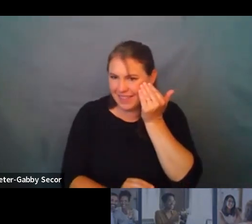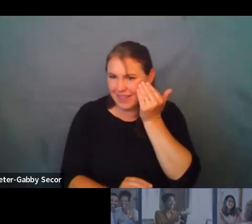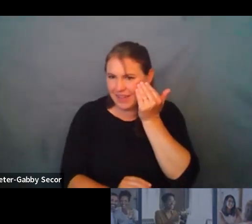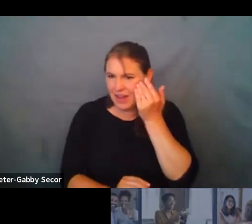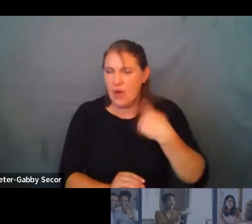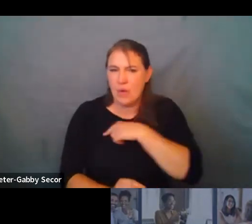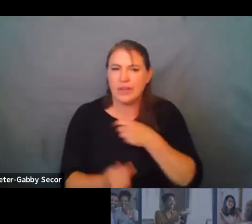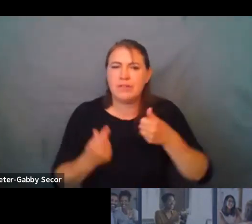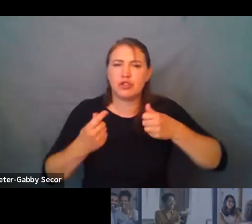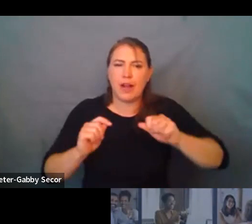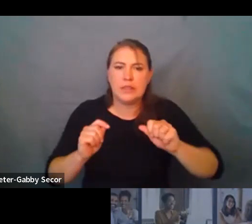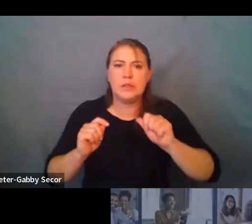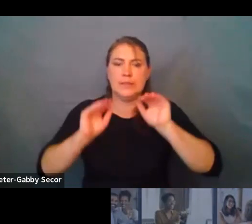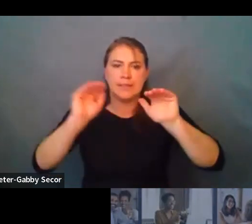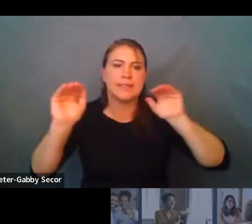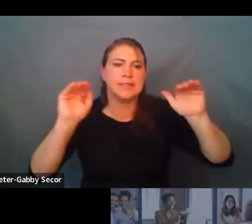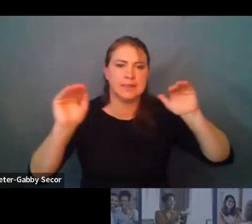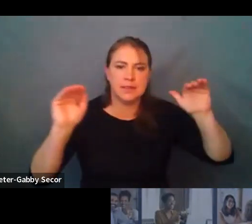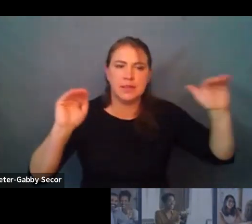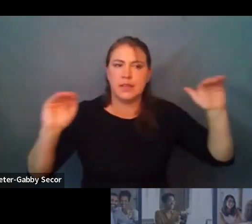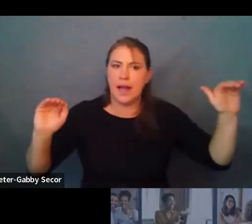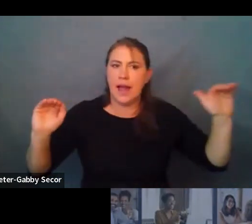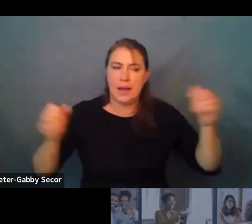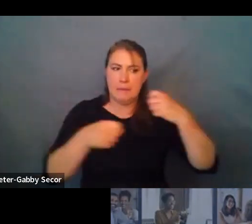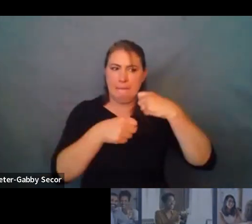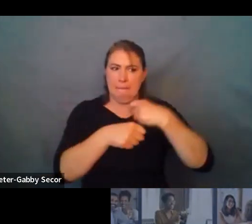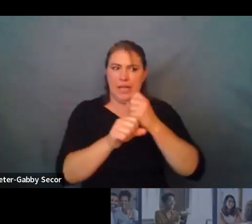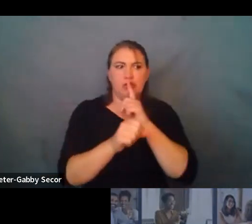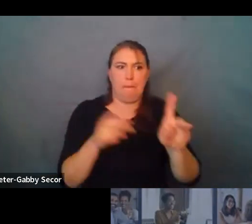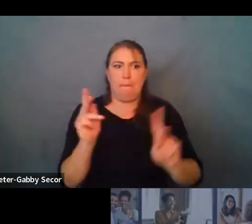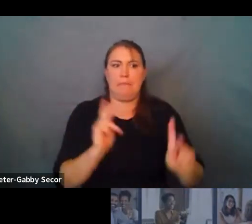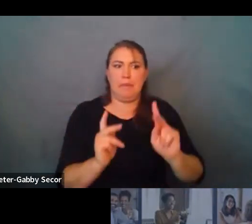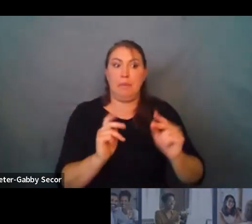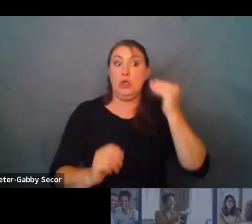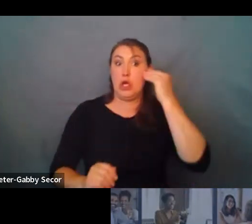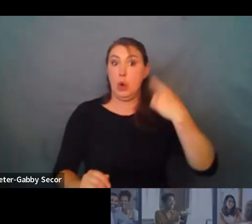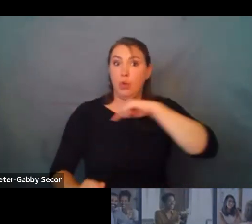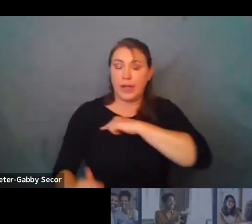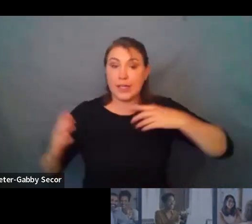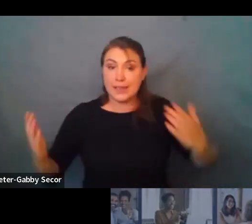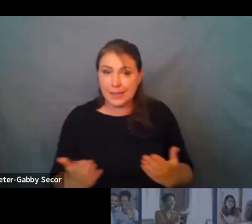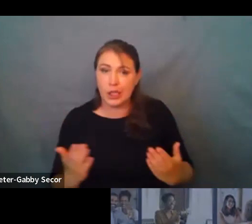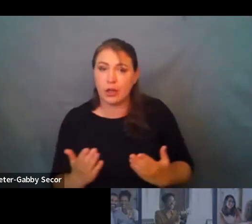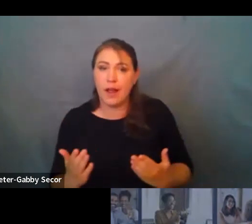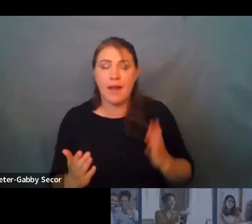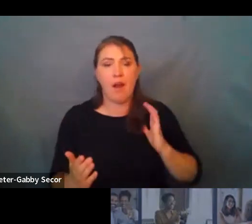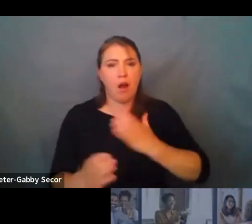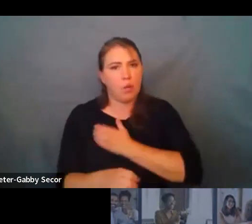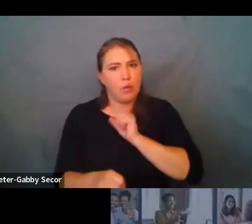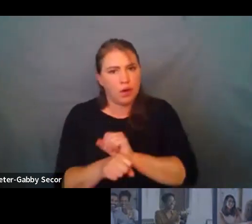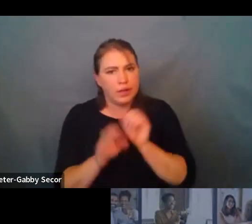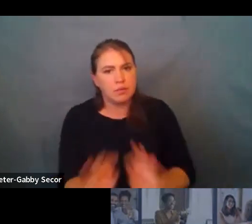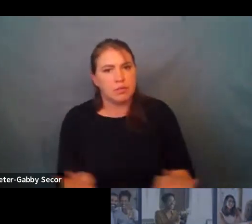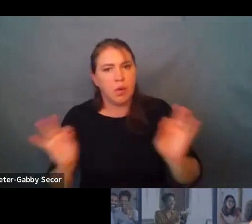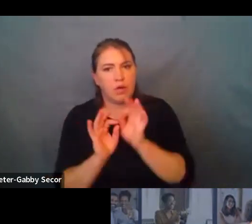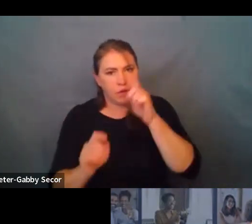out there and the understanding of the importance of the work that we do. But one of the things I think that is important for housing counseling